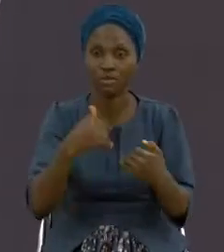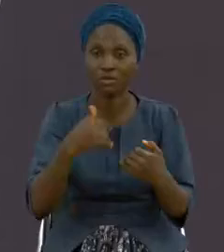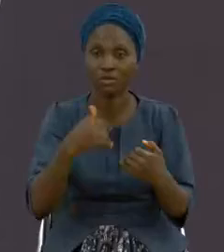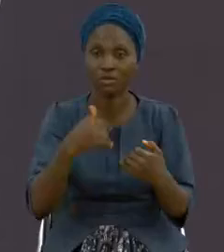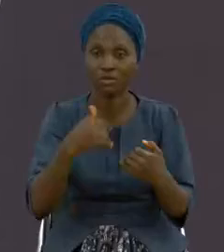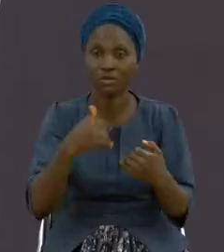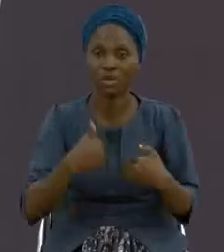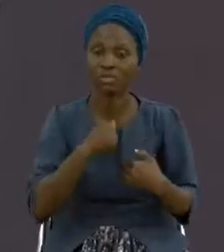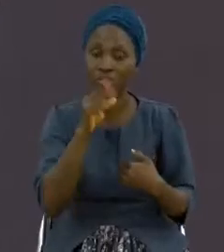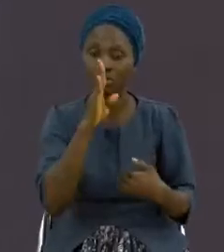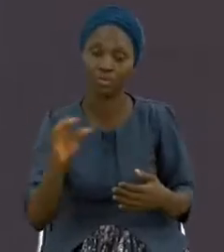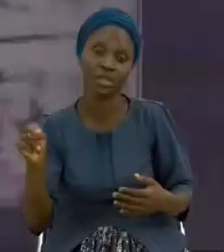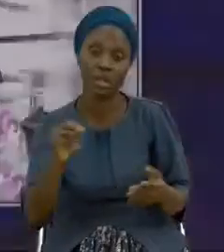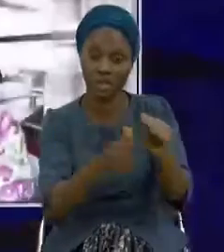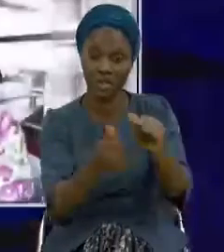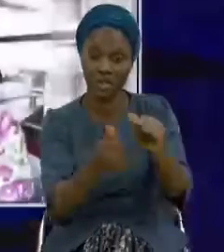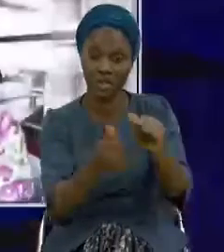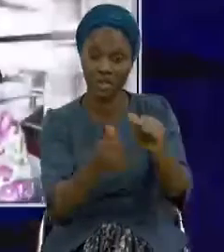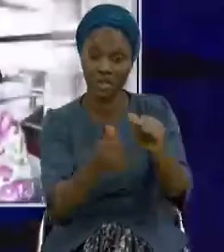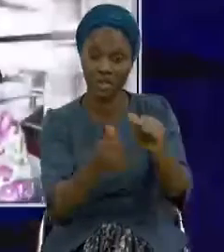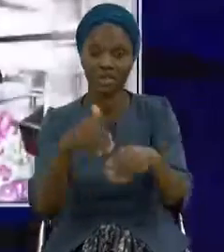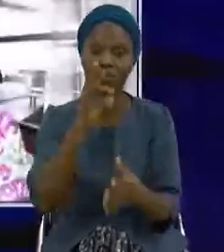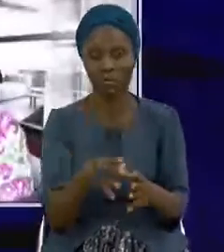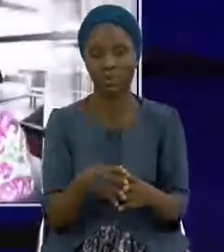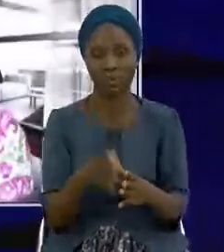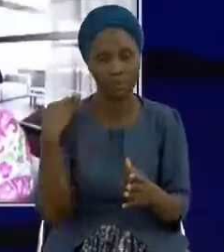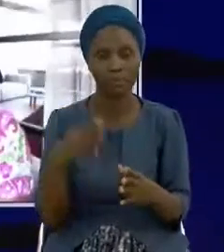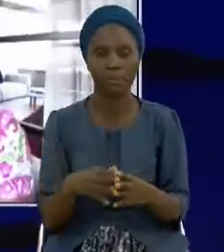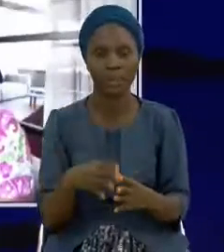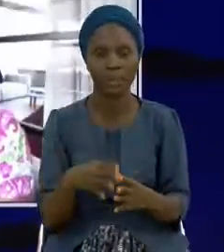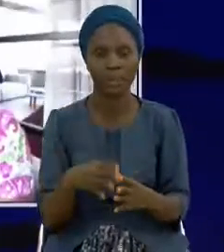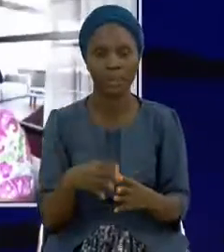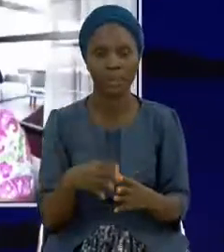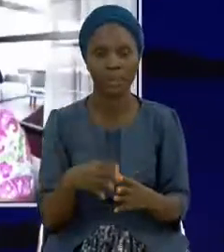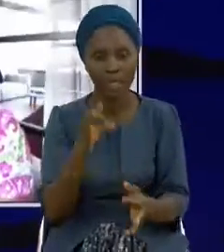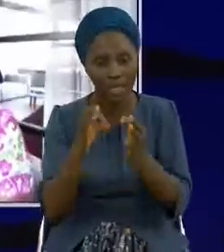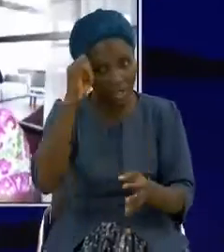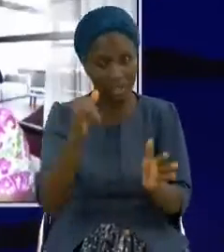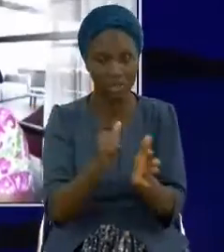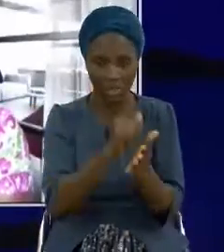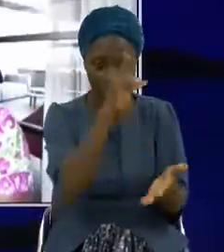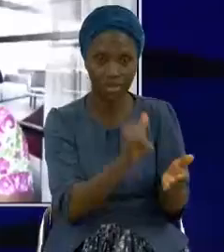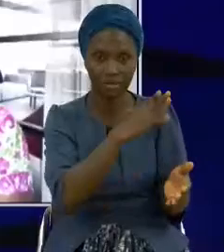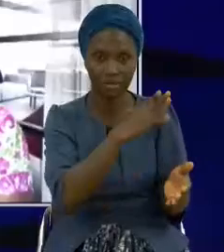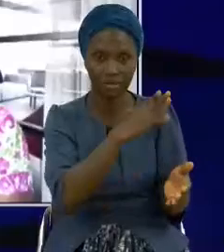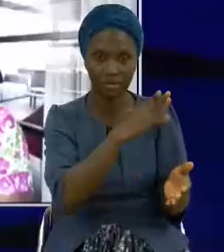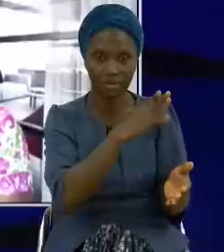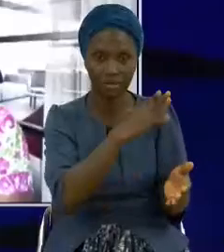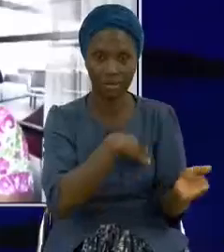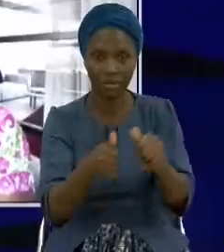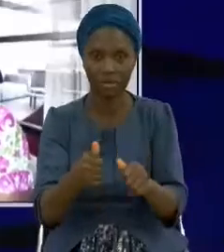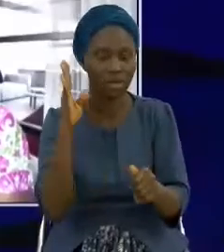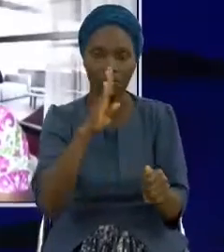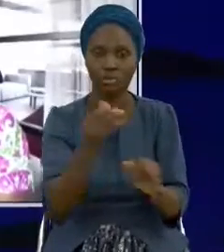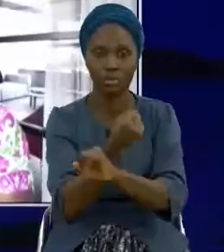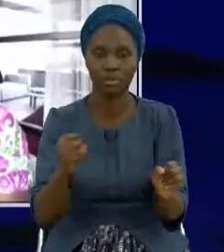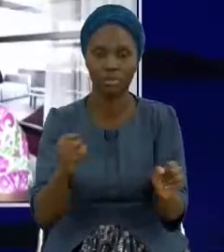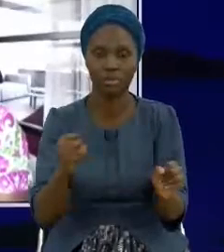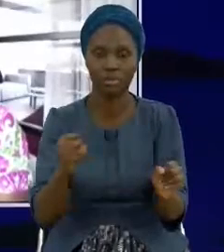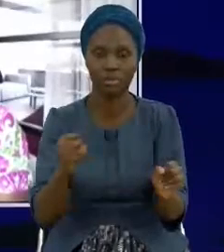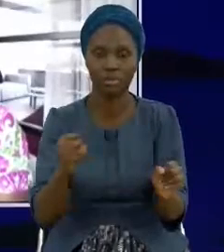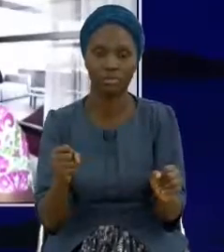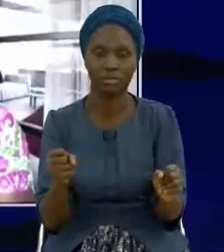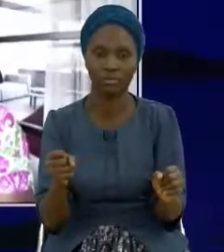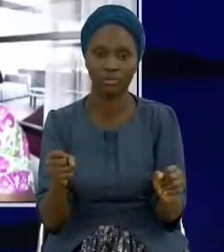is baptized shall be saved. Verse 17, and these signs shall follow